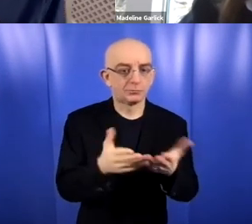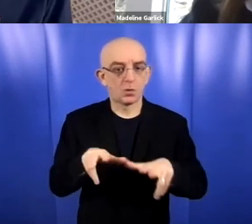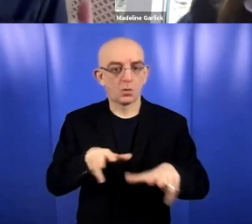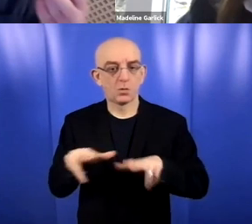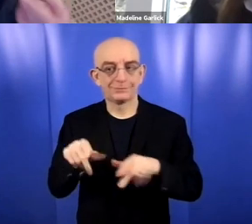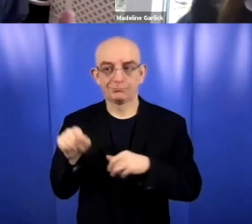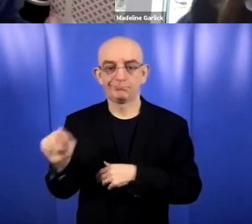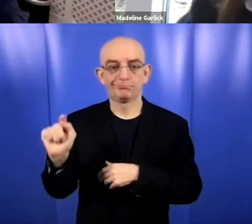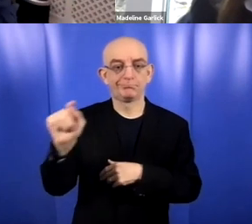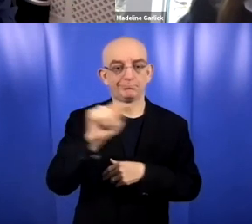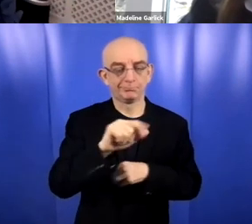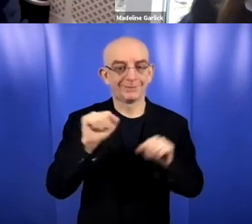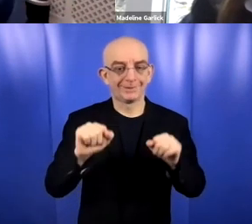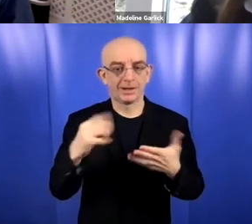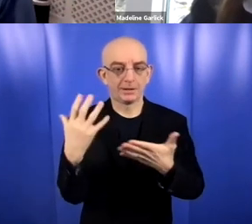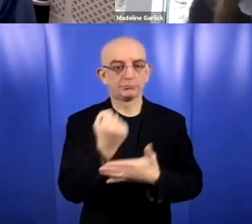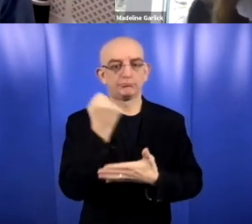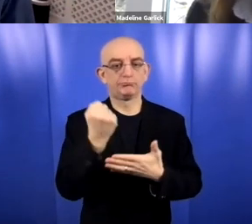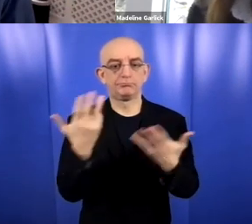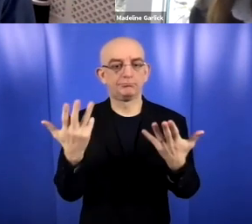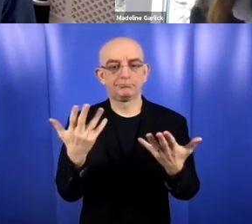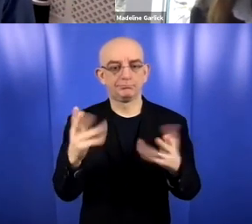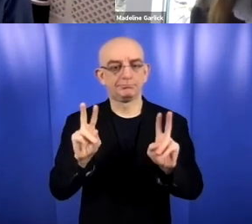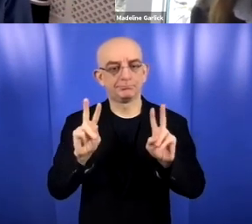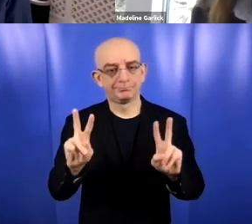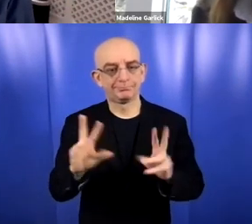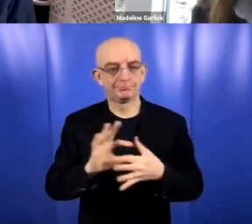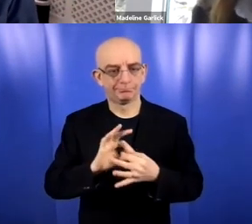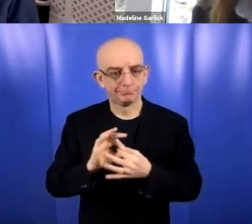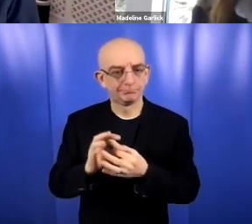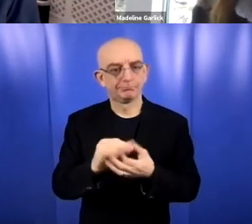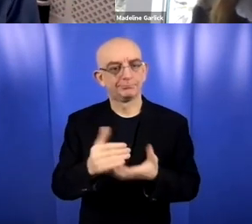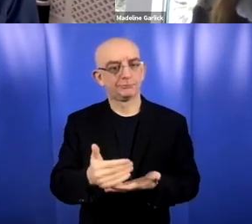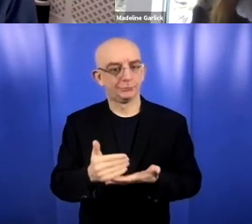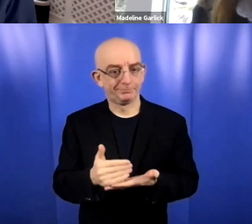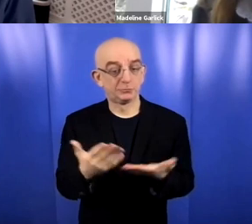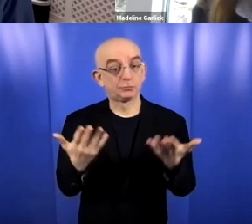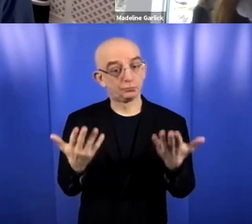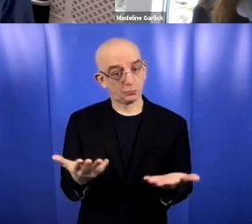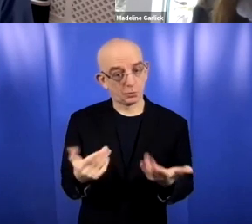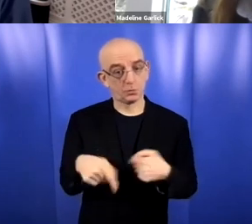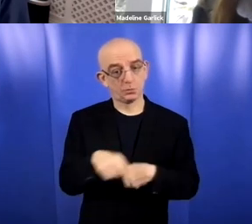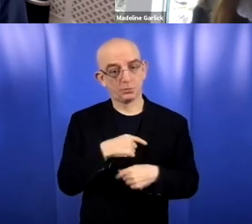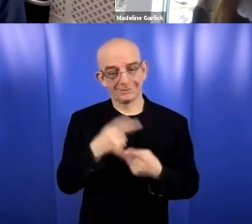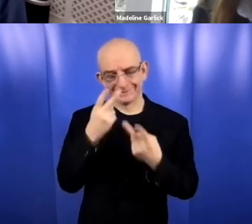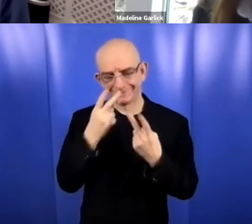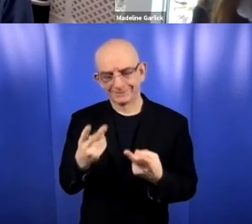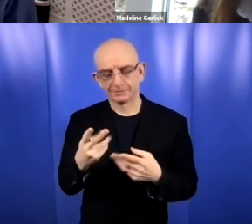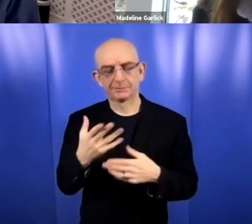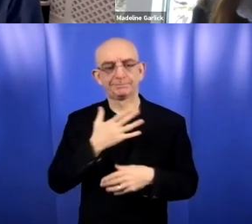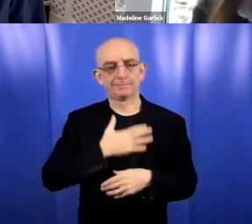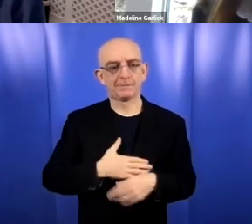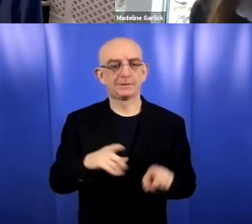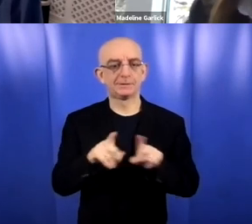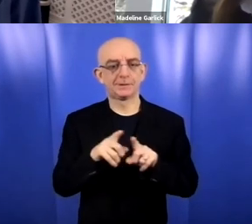okay, we need a holistic approach, okay, with 85 million persons of concern,